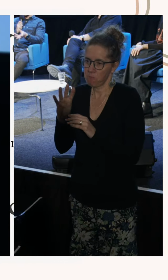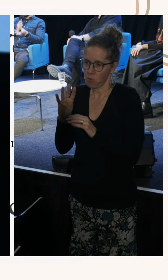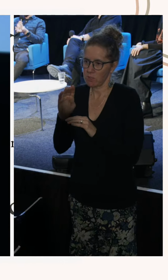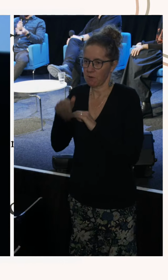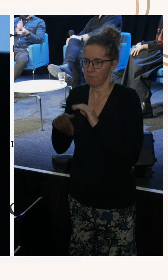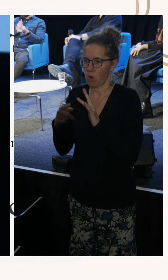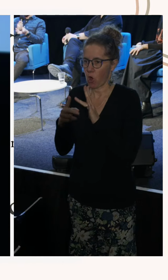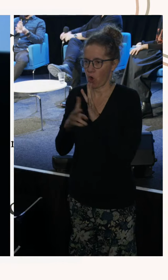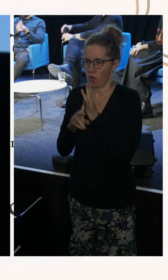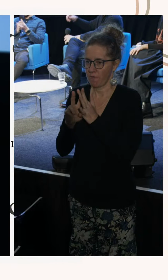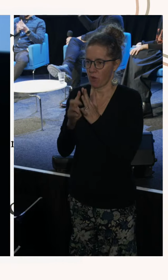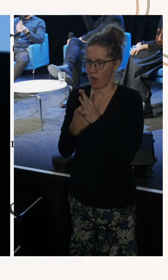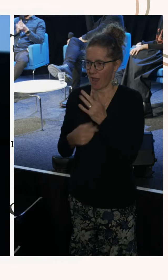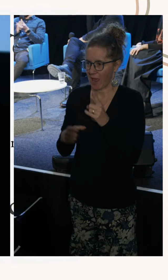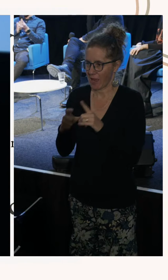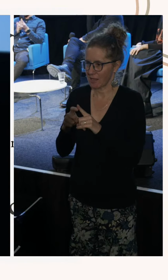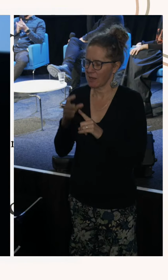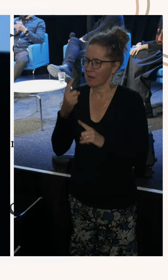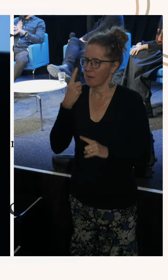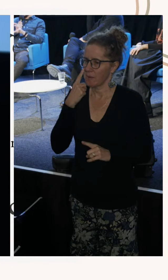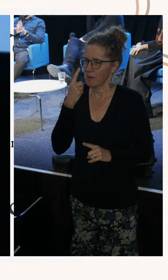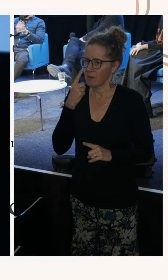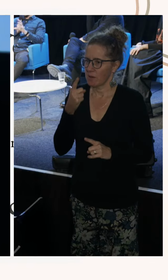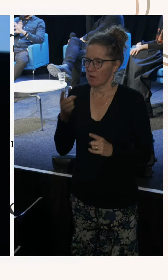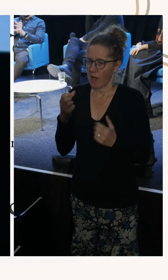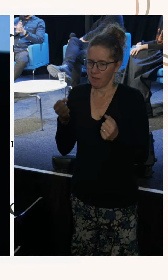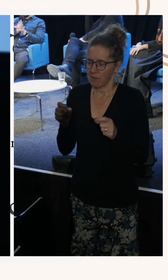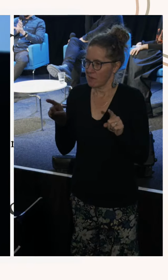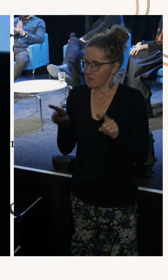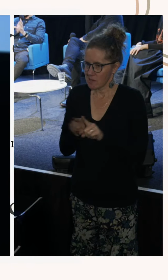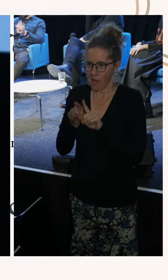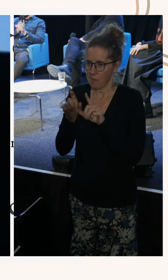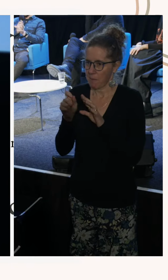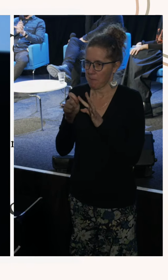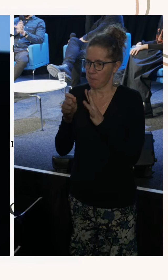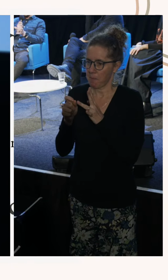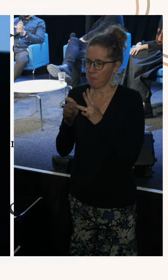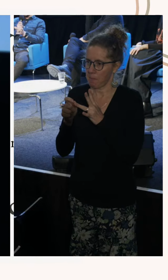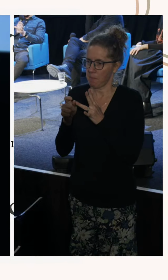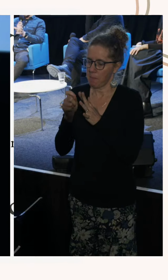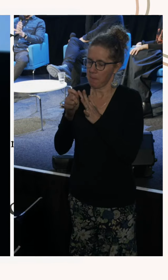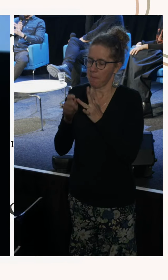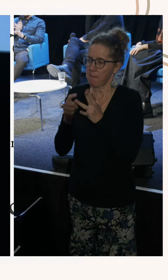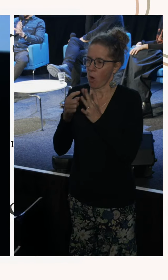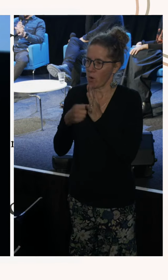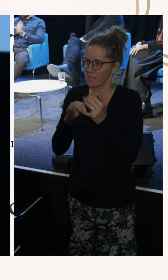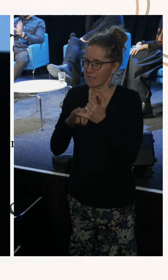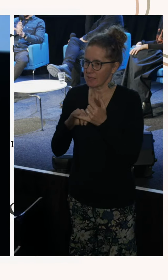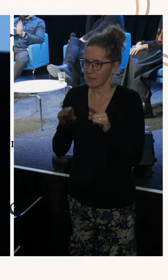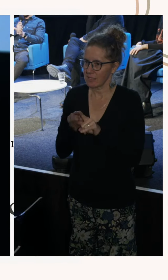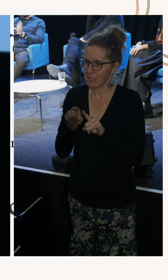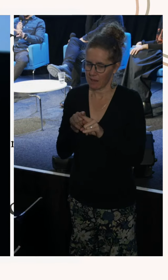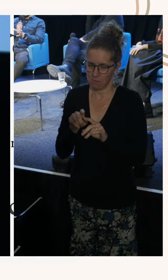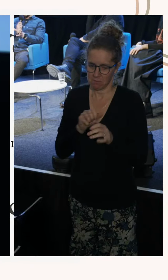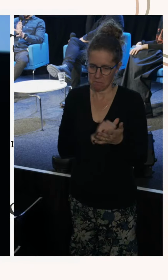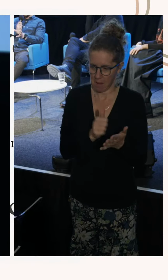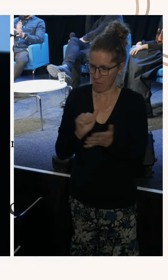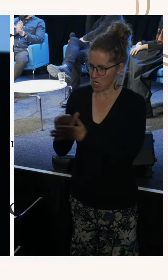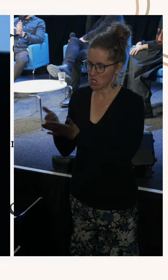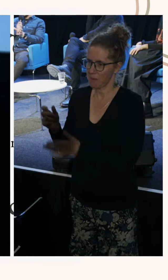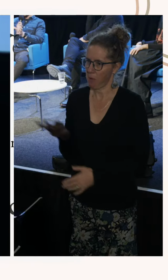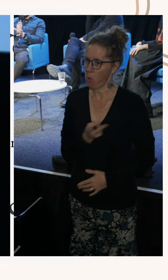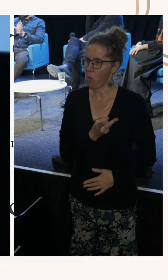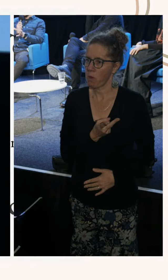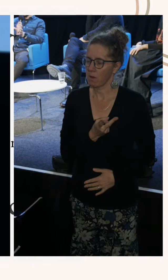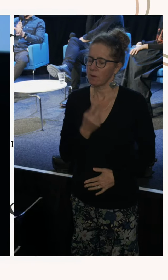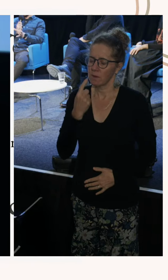at it and I noticed that you had the same poets for the most part who were published across the two. And